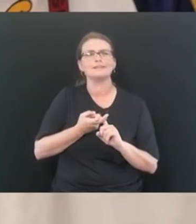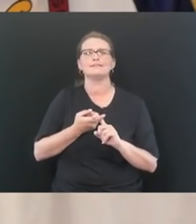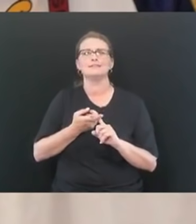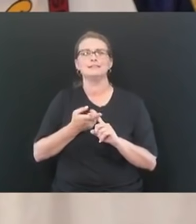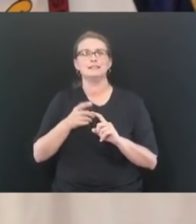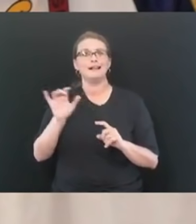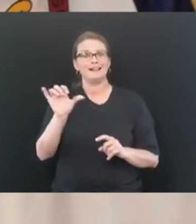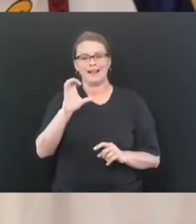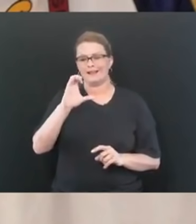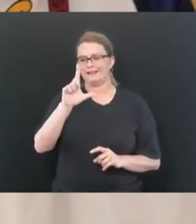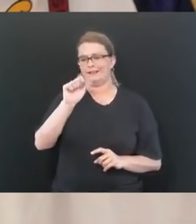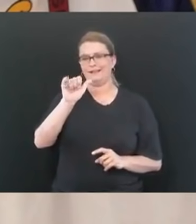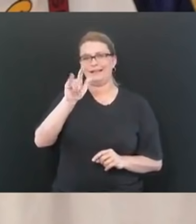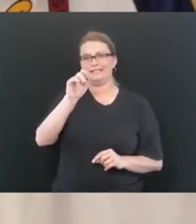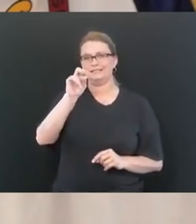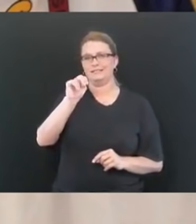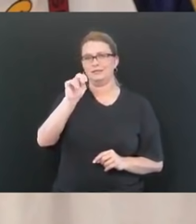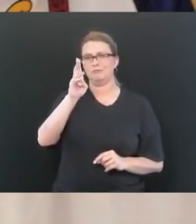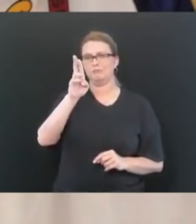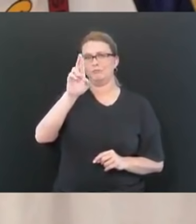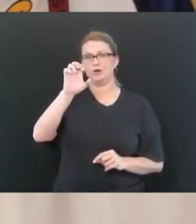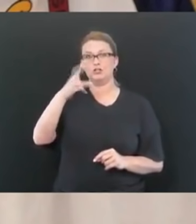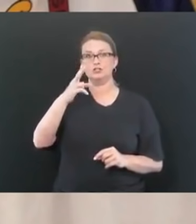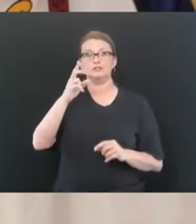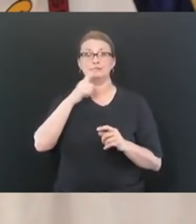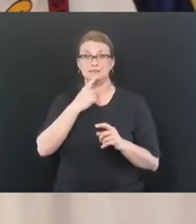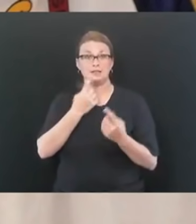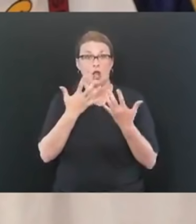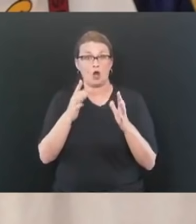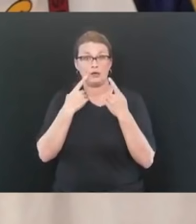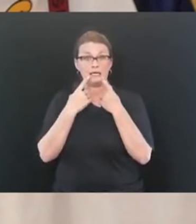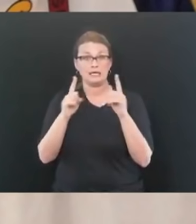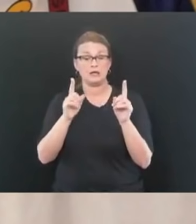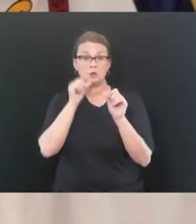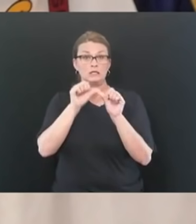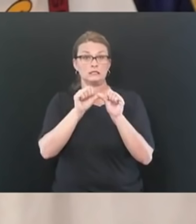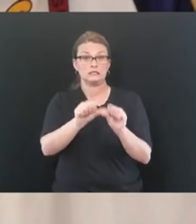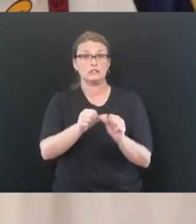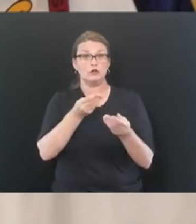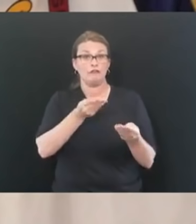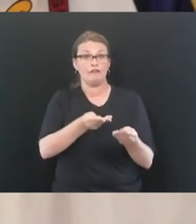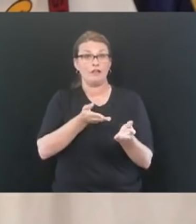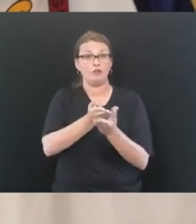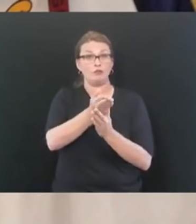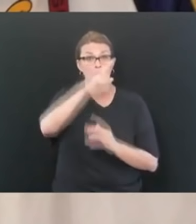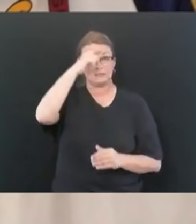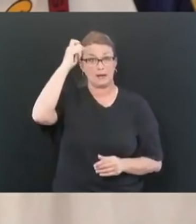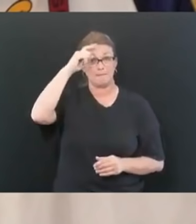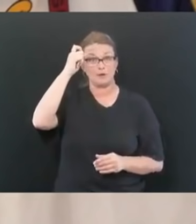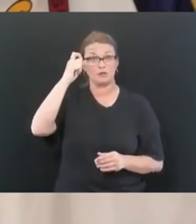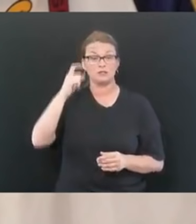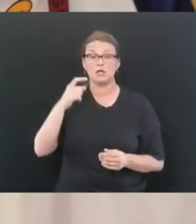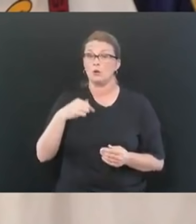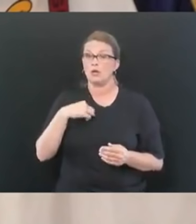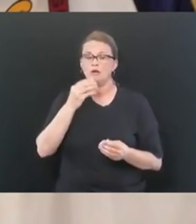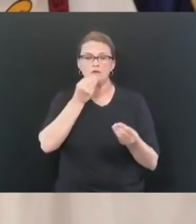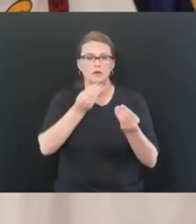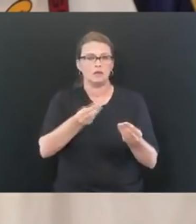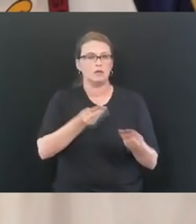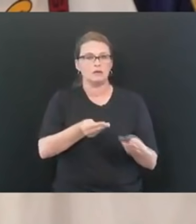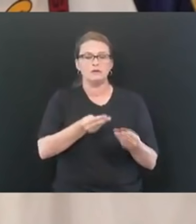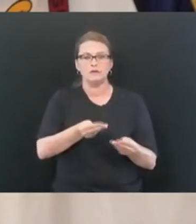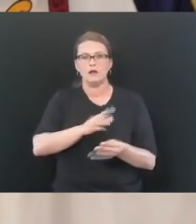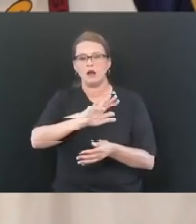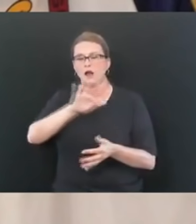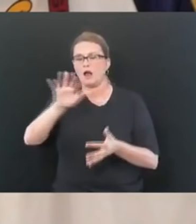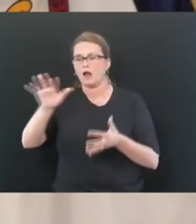said, that they're going to continue the feeding through the summer, they're going to do all this and everything. They're feeding 1,400,000 meals or whatever, and